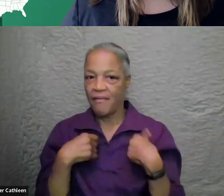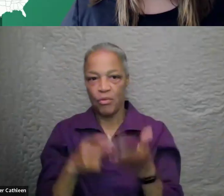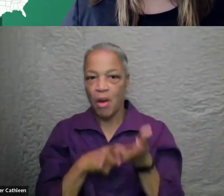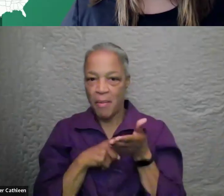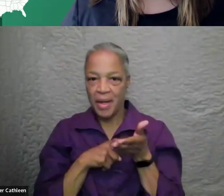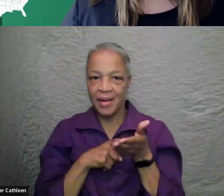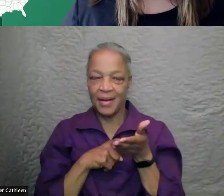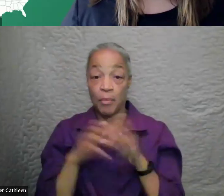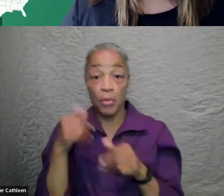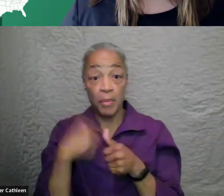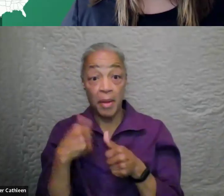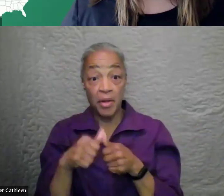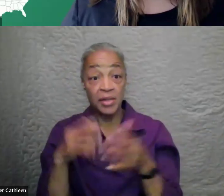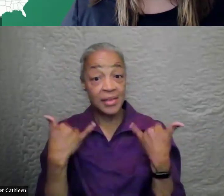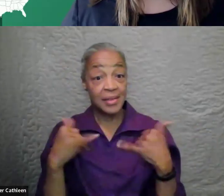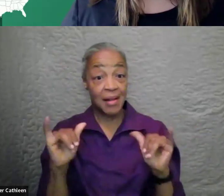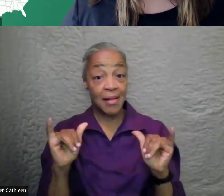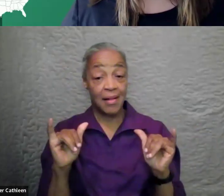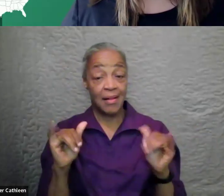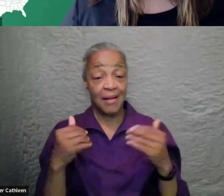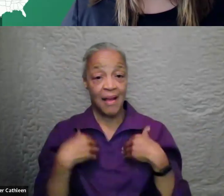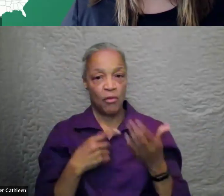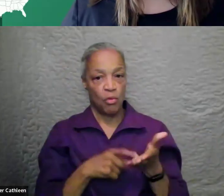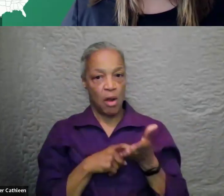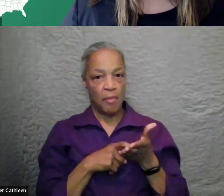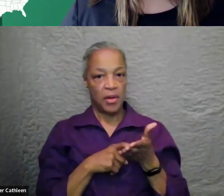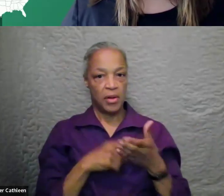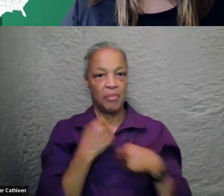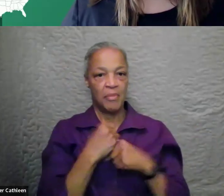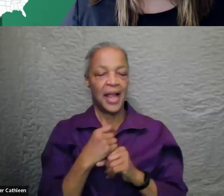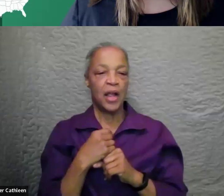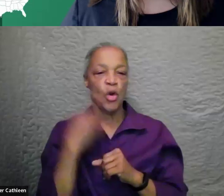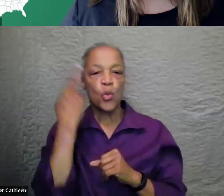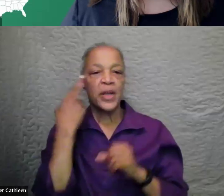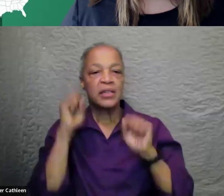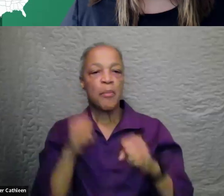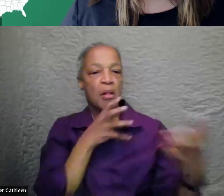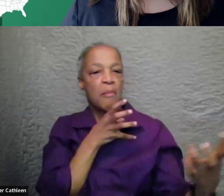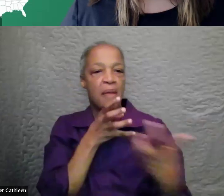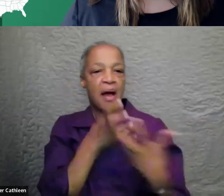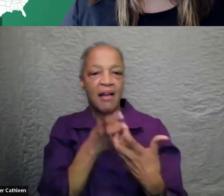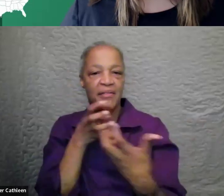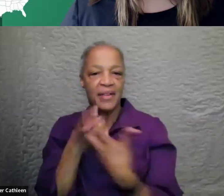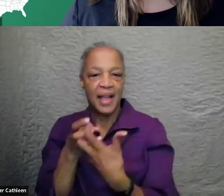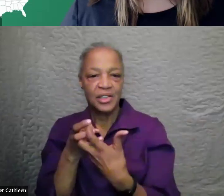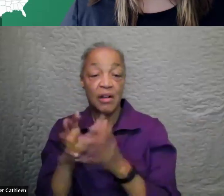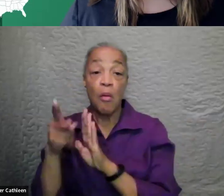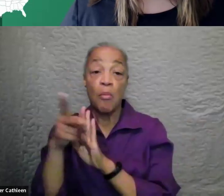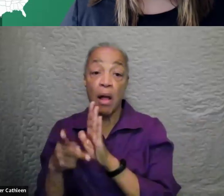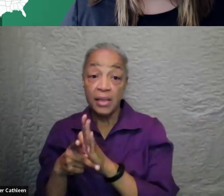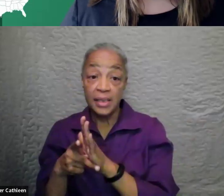requirements, but remember that you still have the requirement to make reasonable modifications of policy, practice,